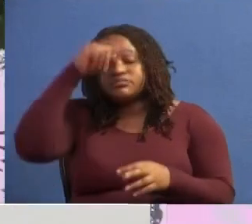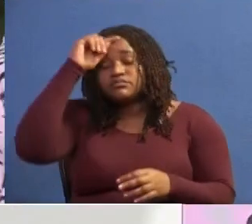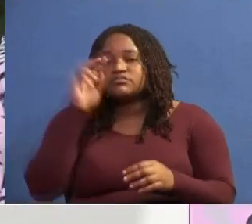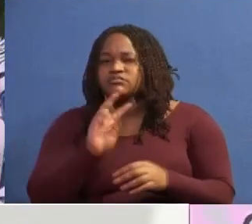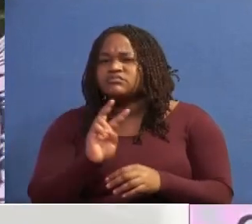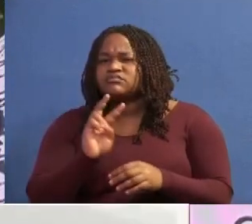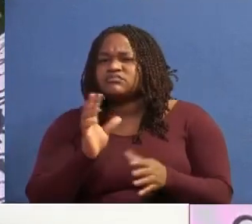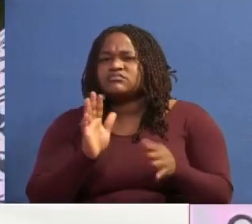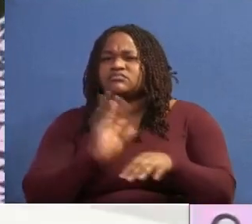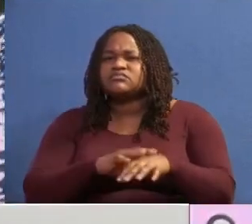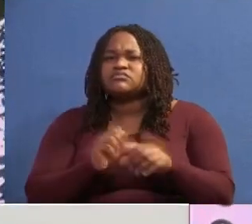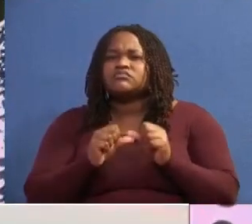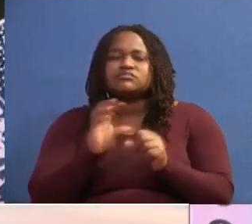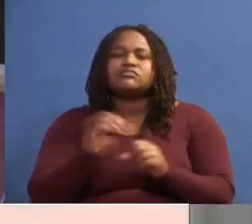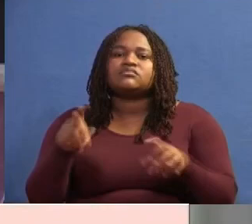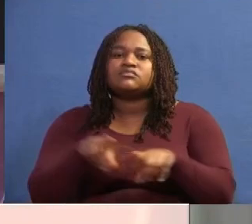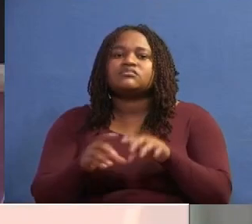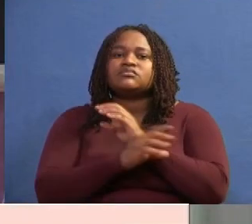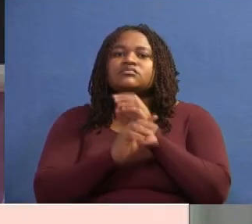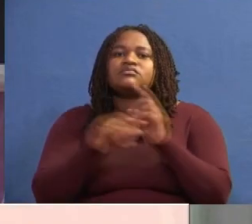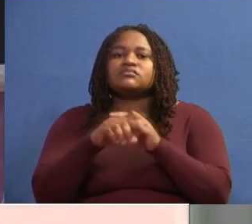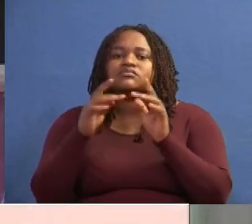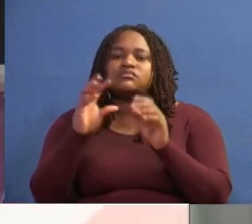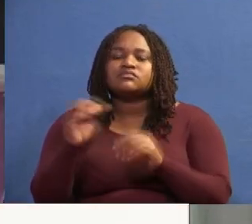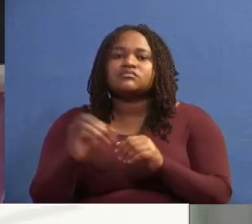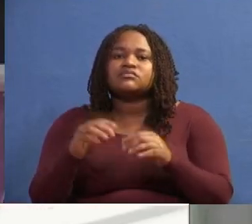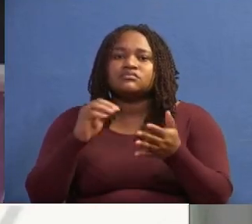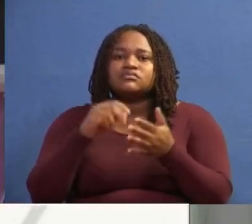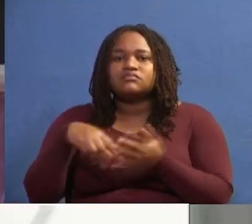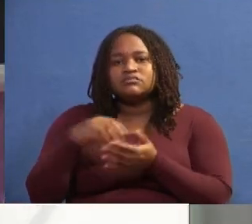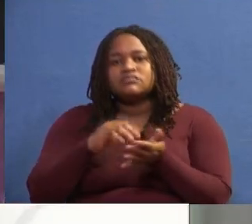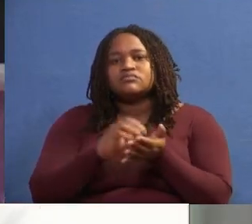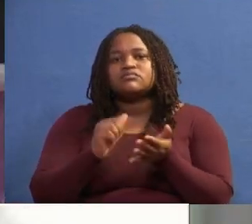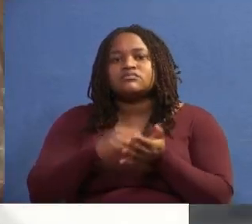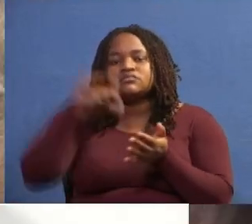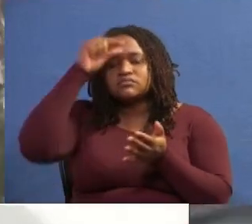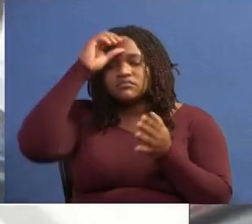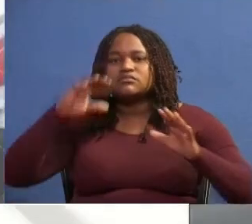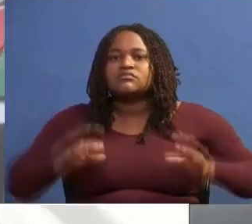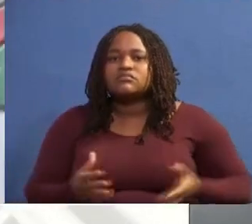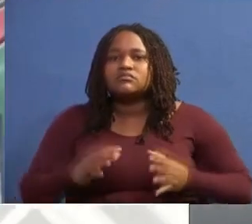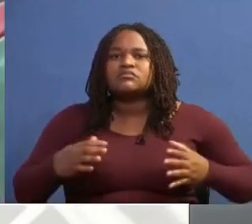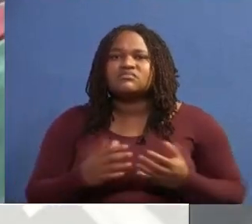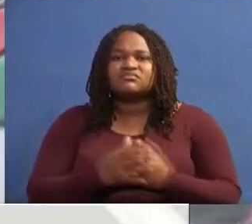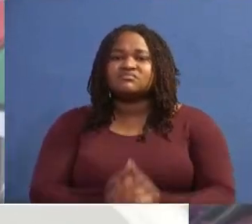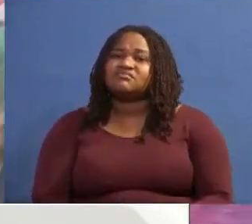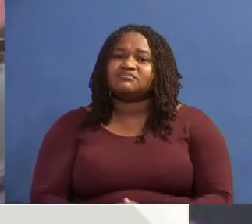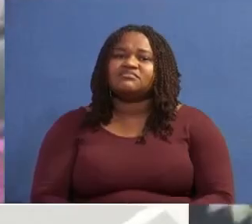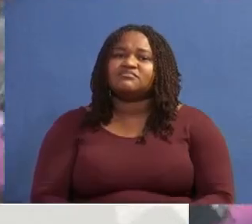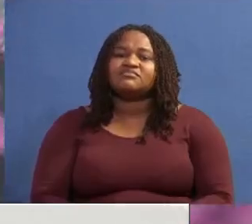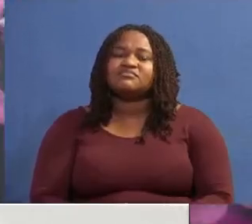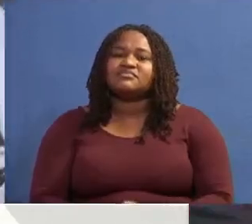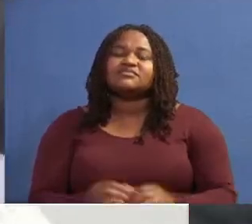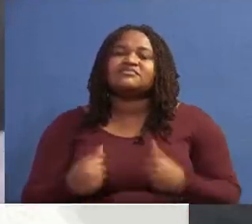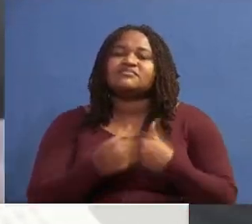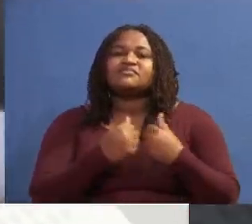kama atuwezi endelea kama inji bila upinzani. Elsewhere, Machakos governor of Inyandeti has encouraged women to be resilient in overcoming societal